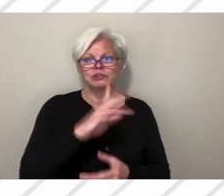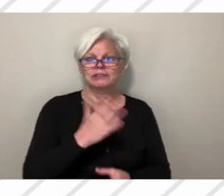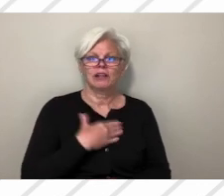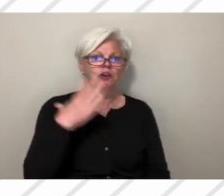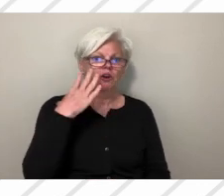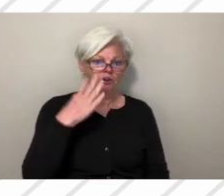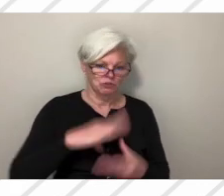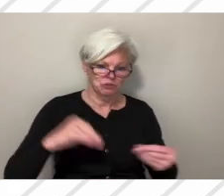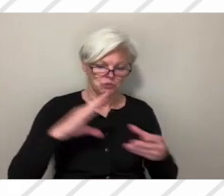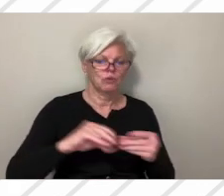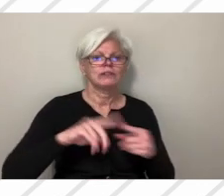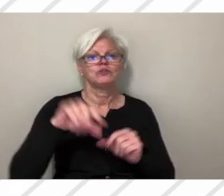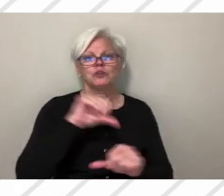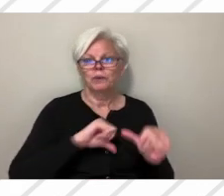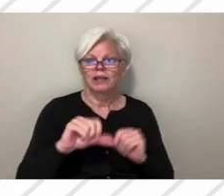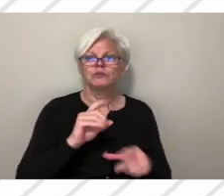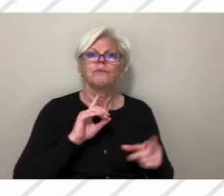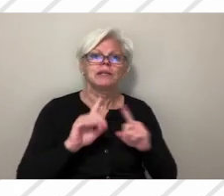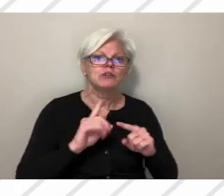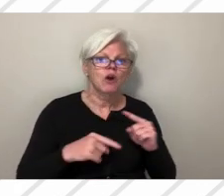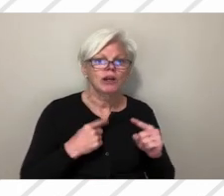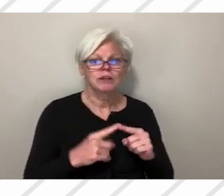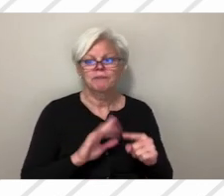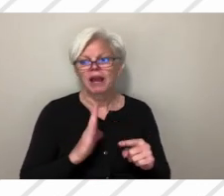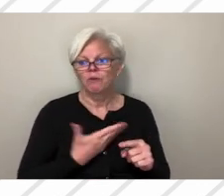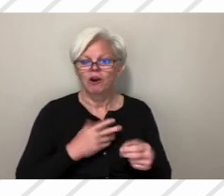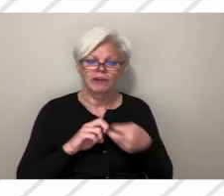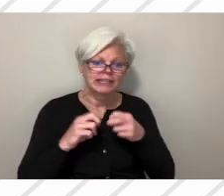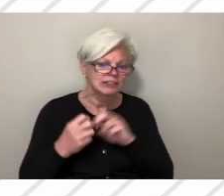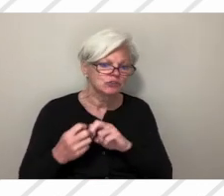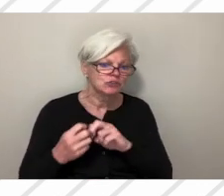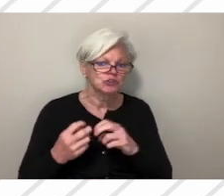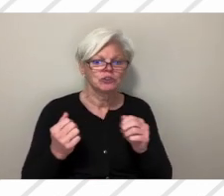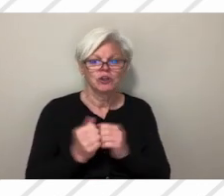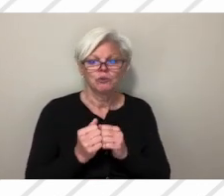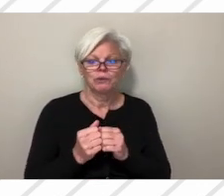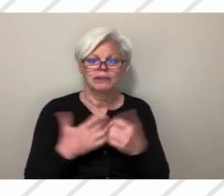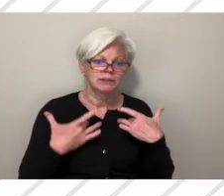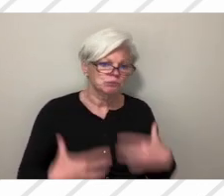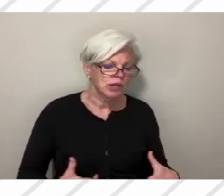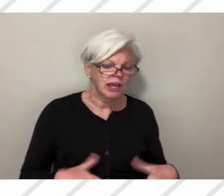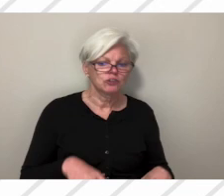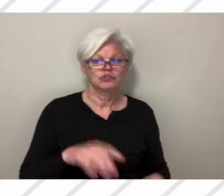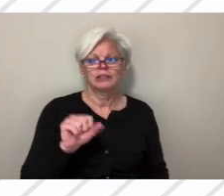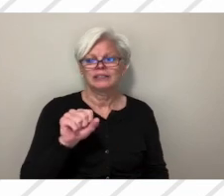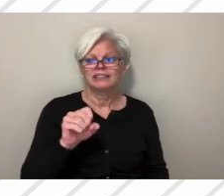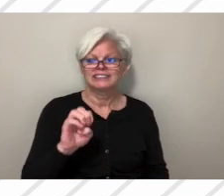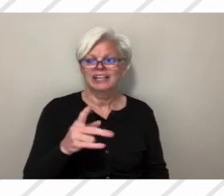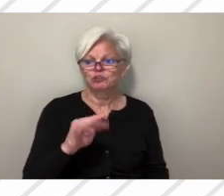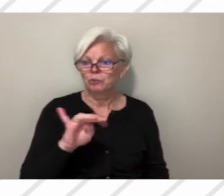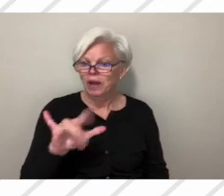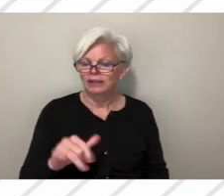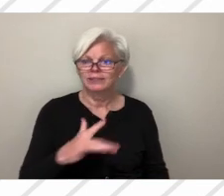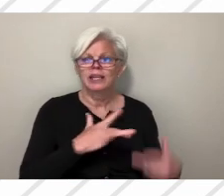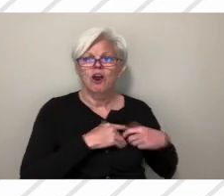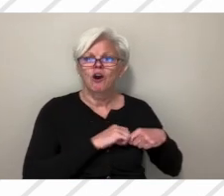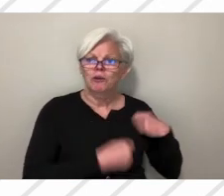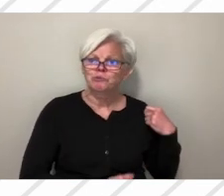another, talking about our issues with depression, sexuality, heartbreak, belonging,